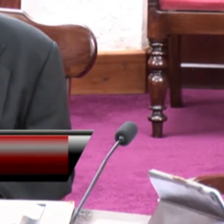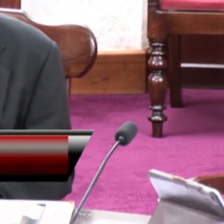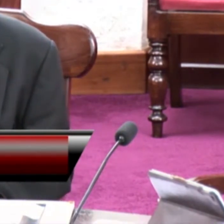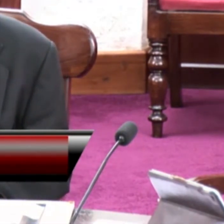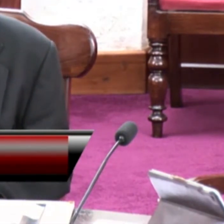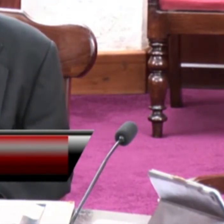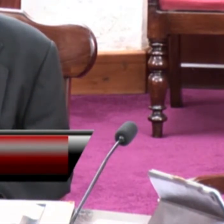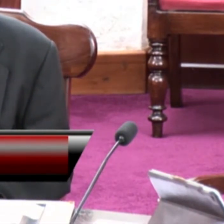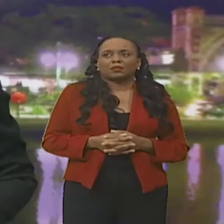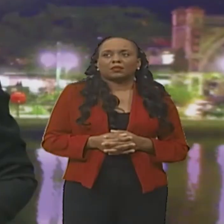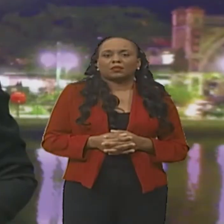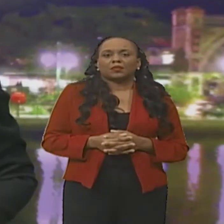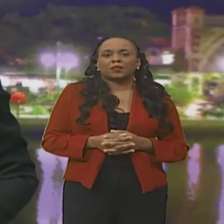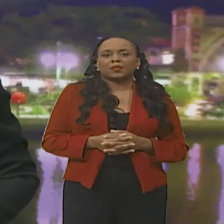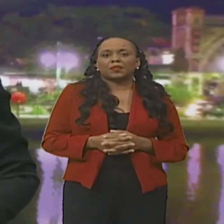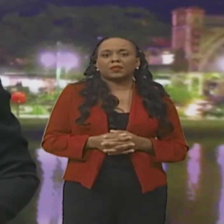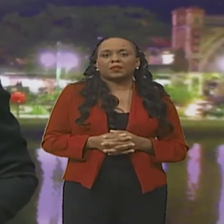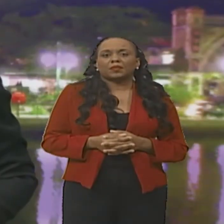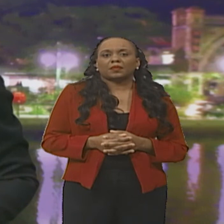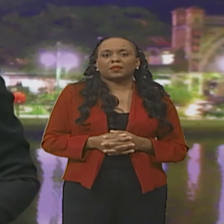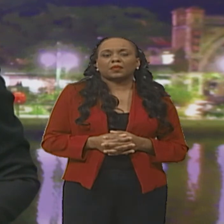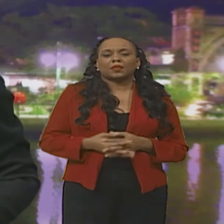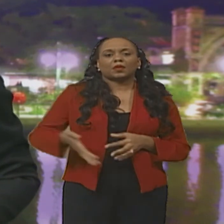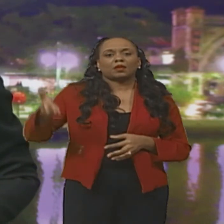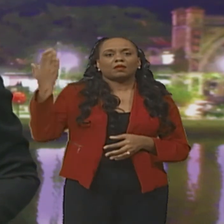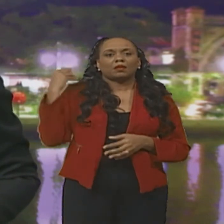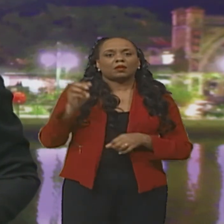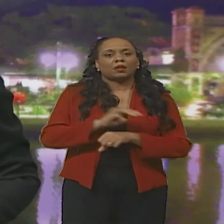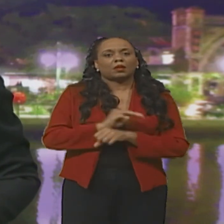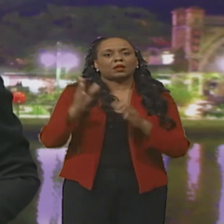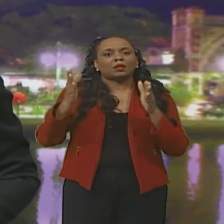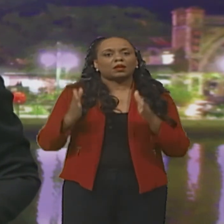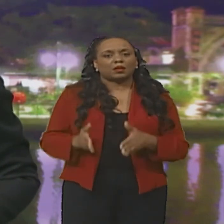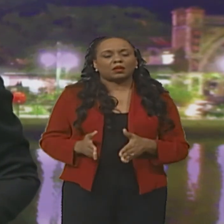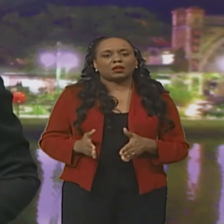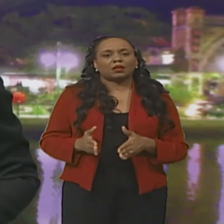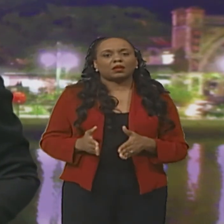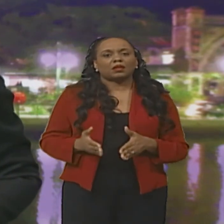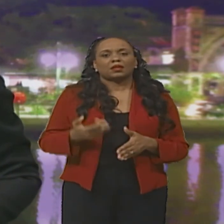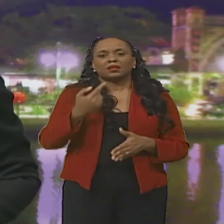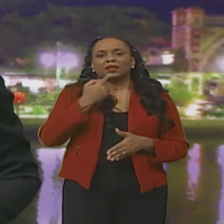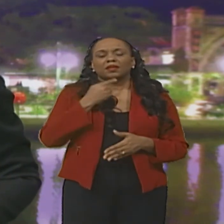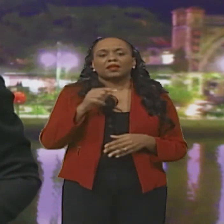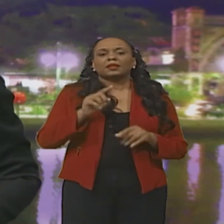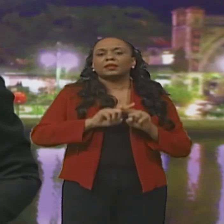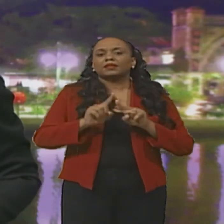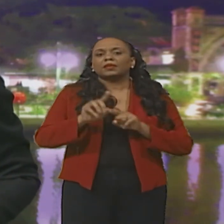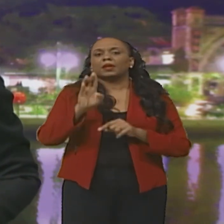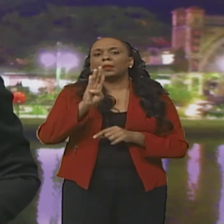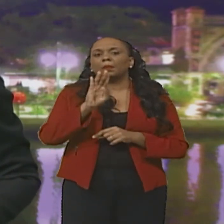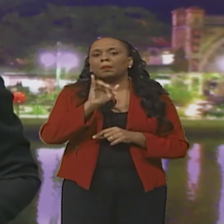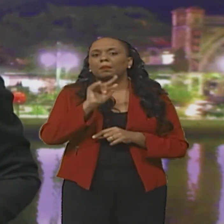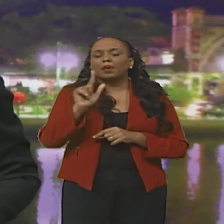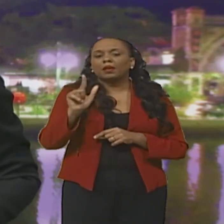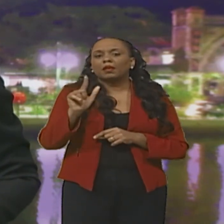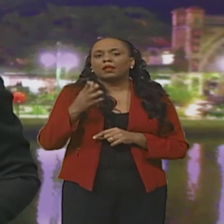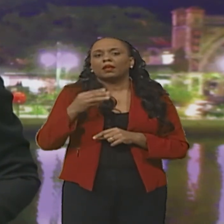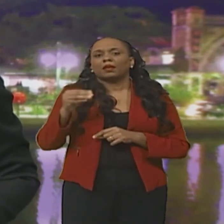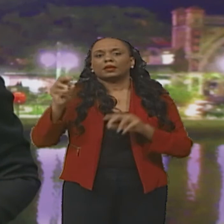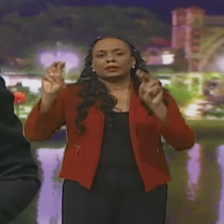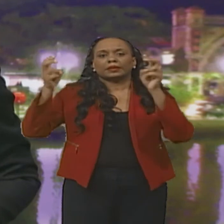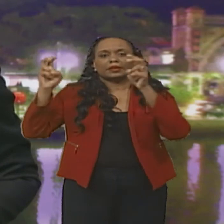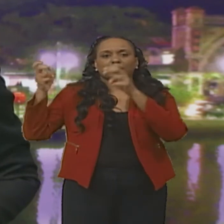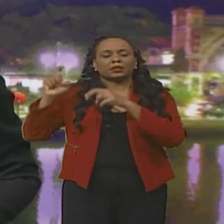want to deal with, you know. In his submission, former Member of Parliament Mark Williams contended the bill's titles and provisions should